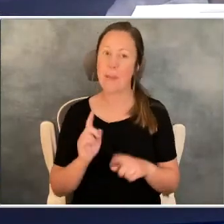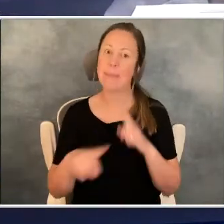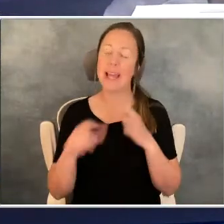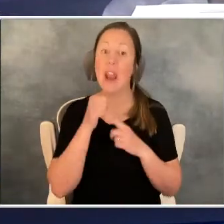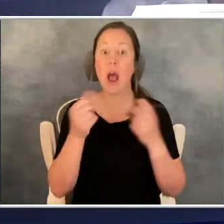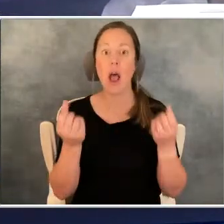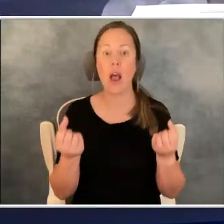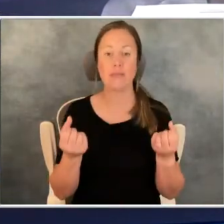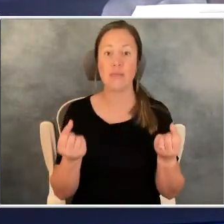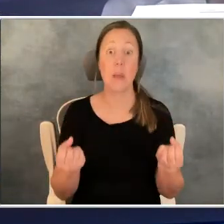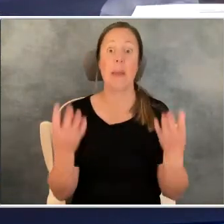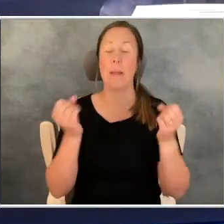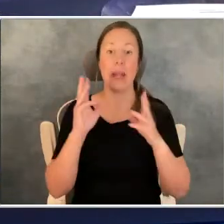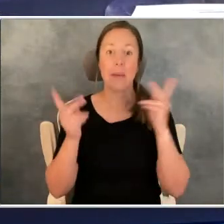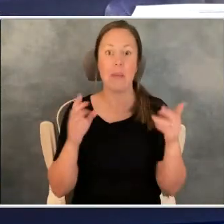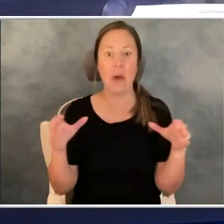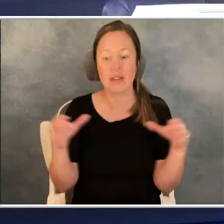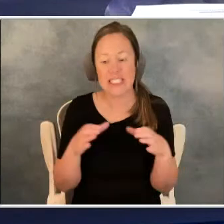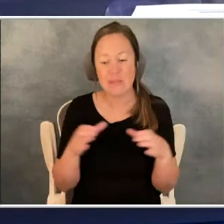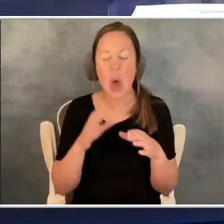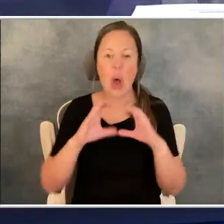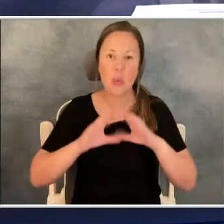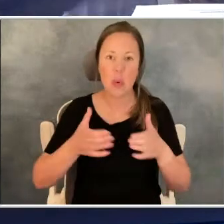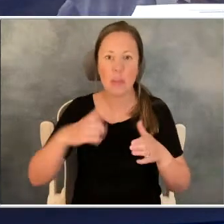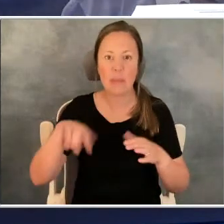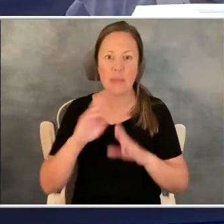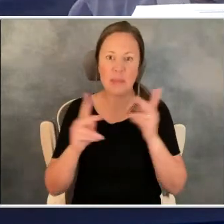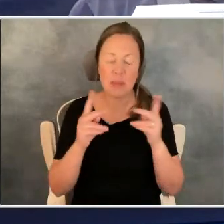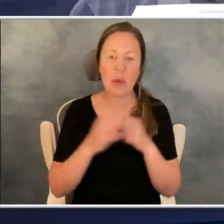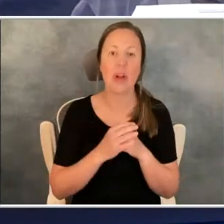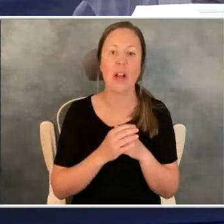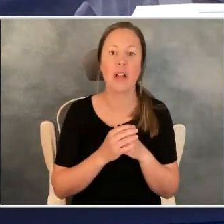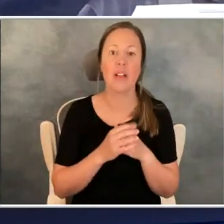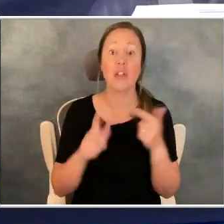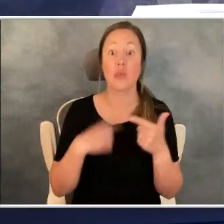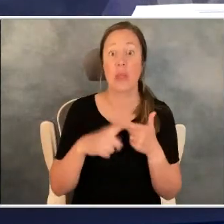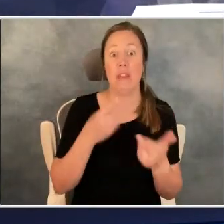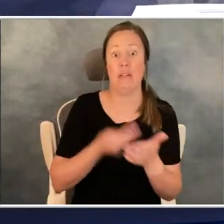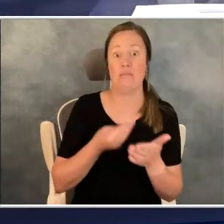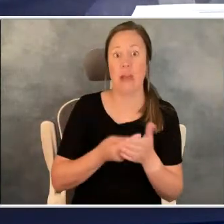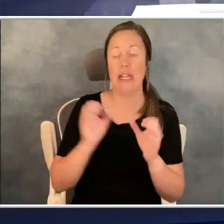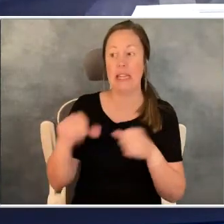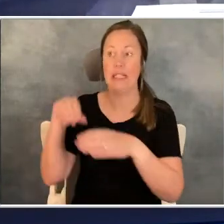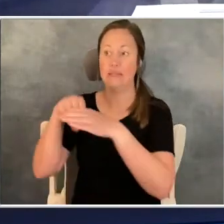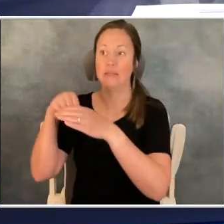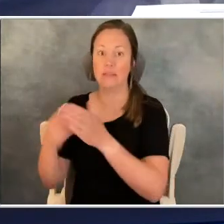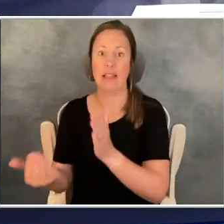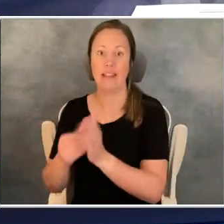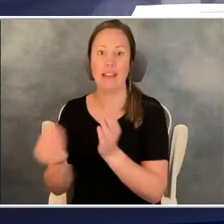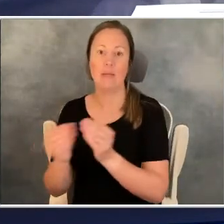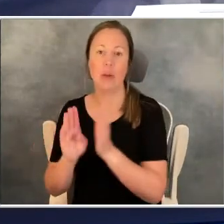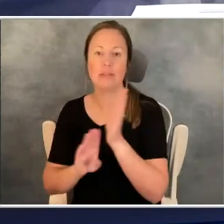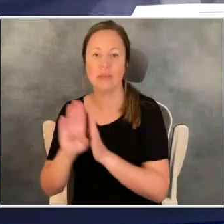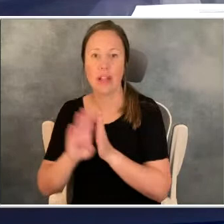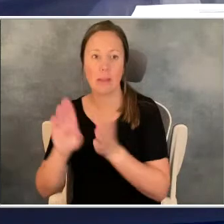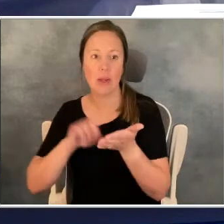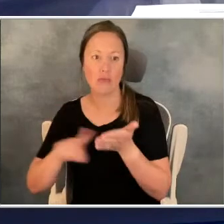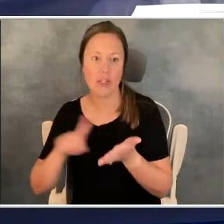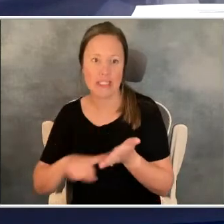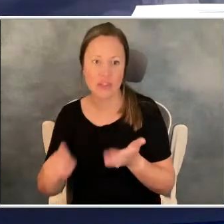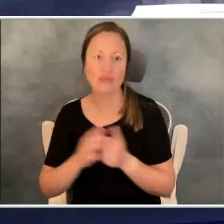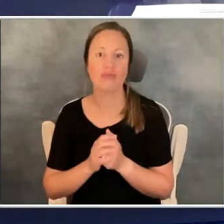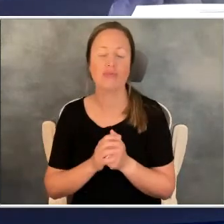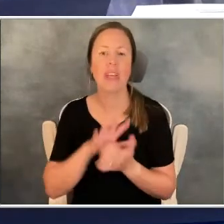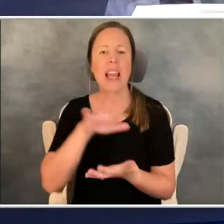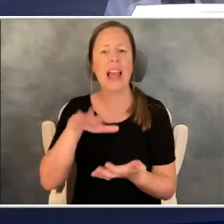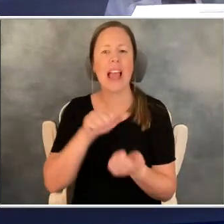want to take the money back, or re-earn the money so I can reinvest it in more research and development. Yeah, pharmaceuticals average margins around 18 to 40%, so it's